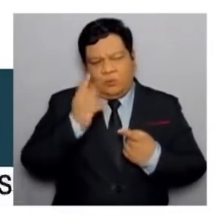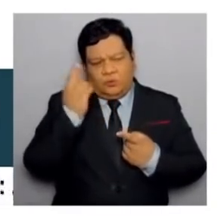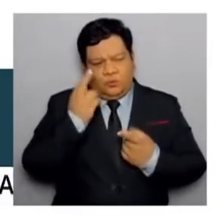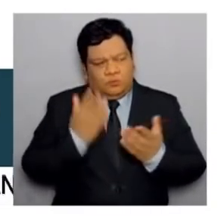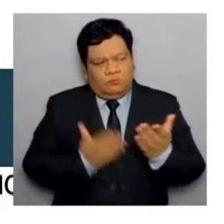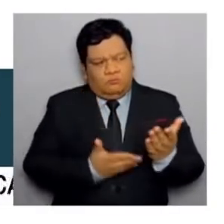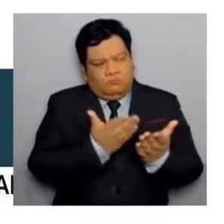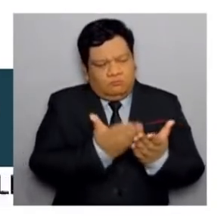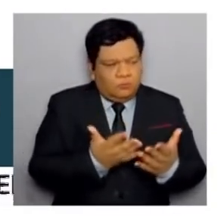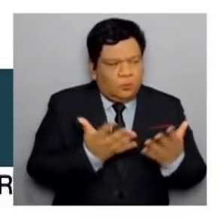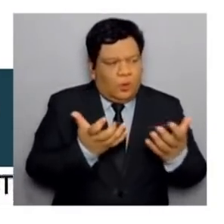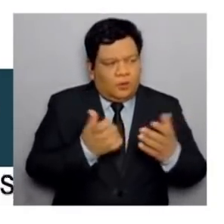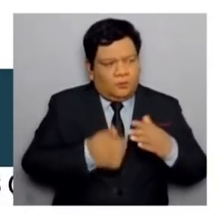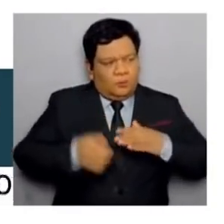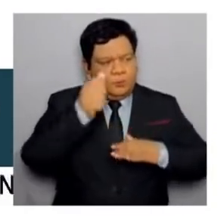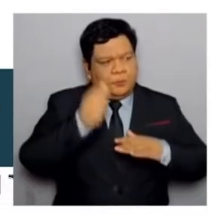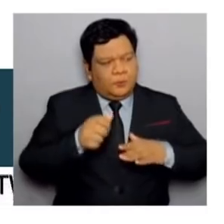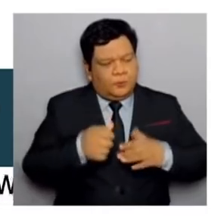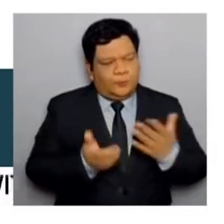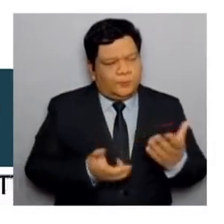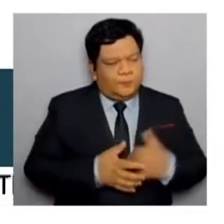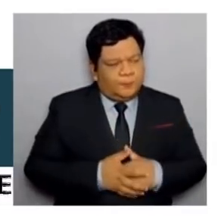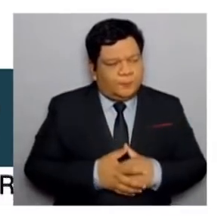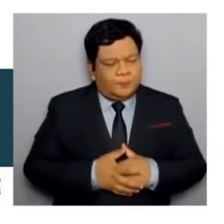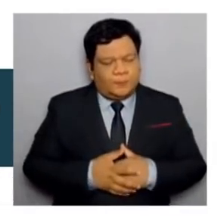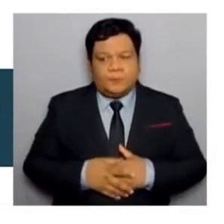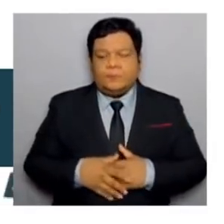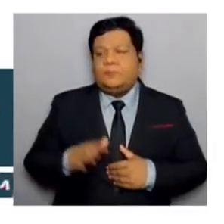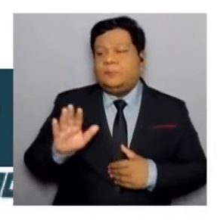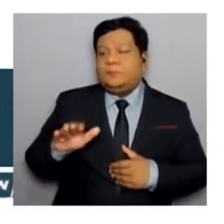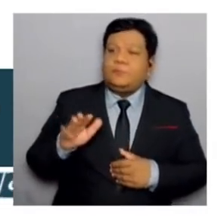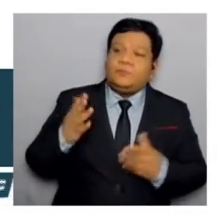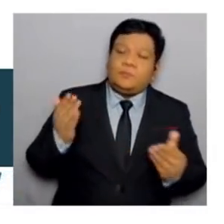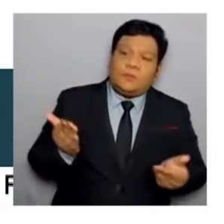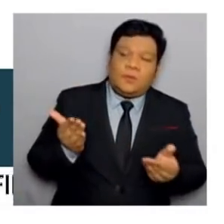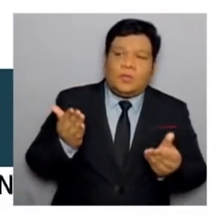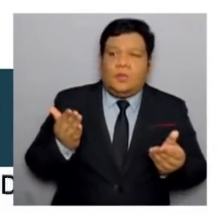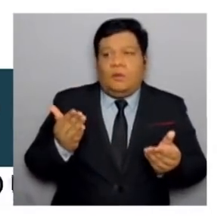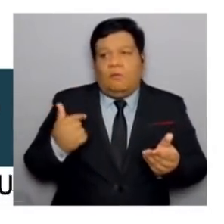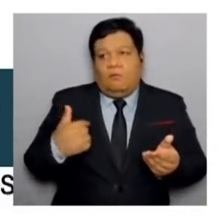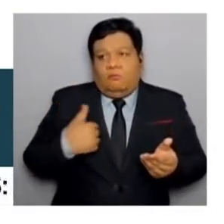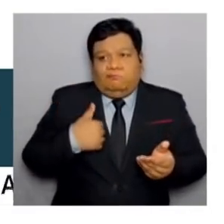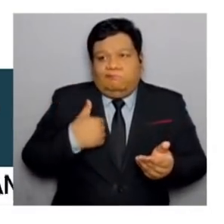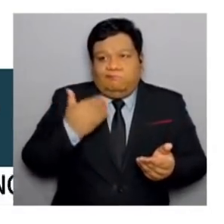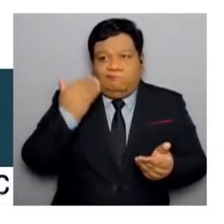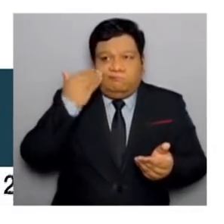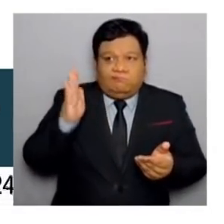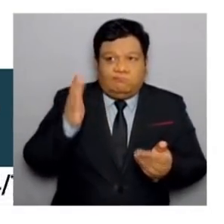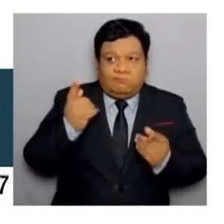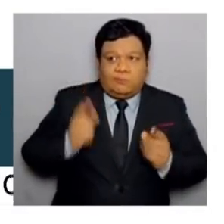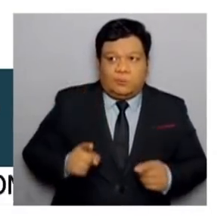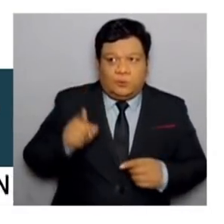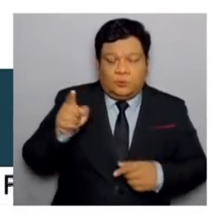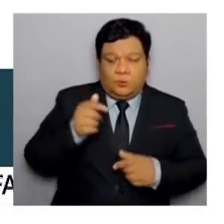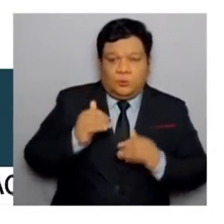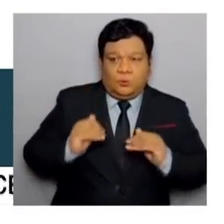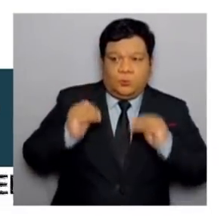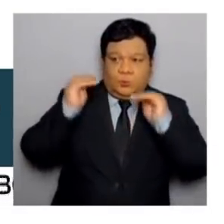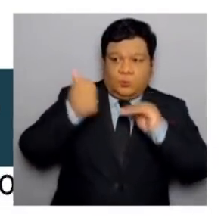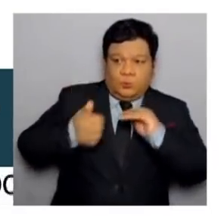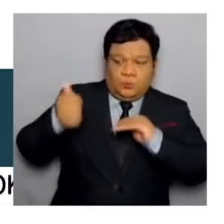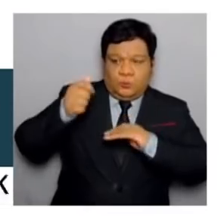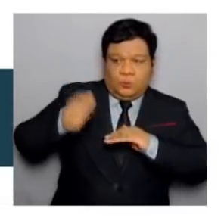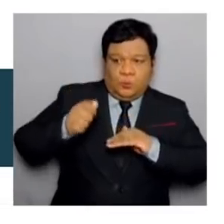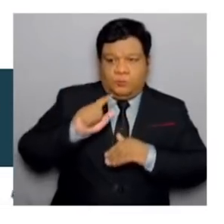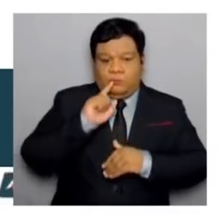before the High Court. Well, I haven't heard of any case wherein the Supreme Court has issued a TRO or